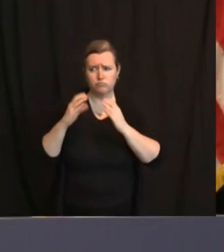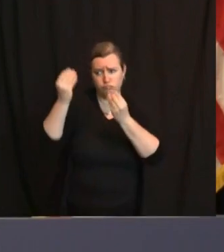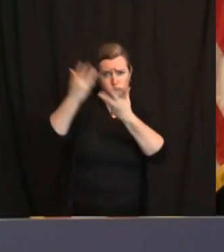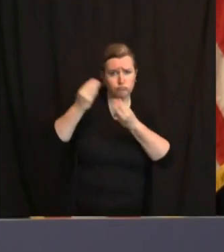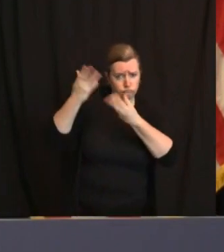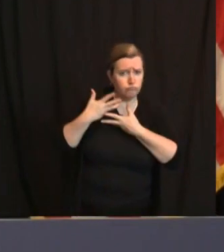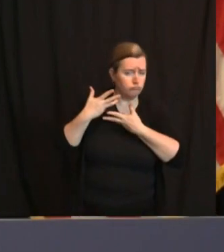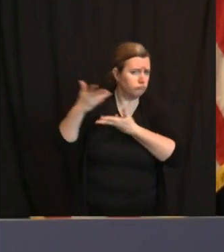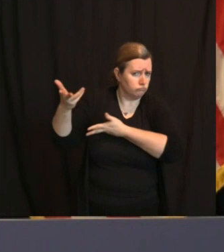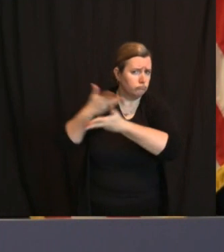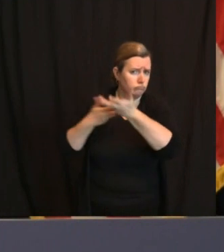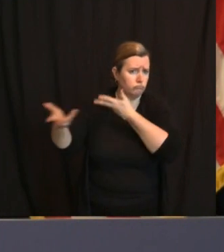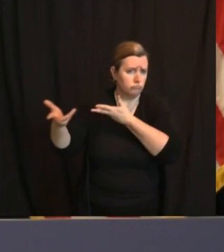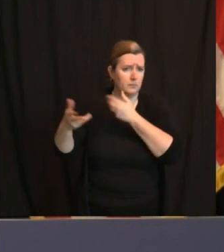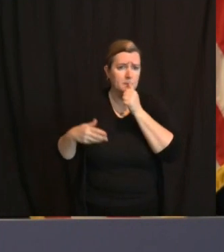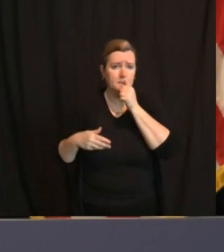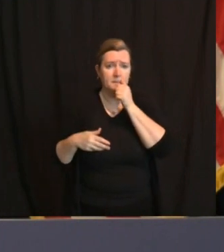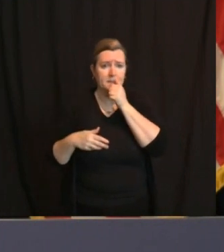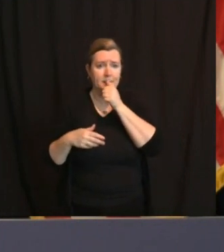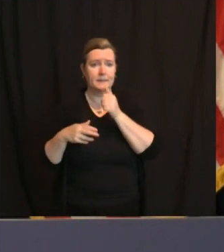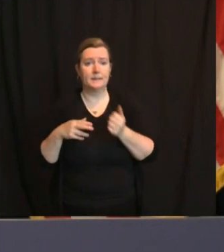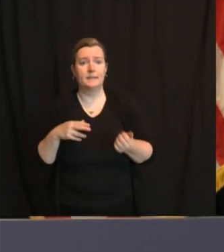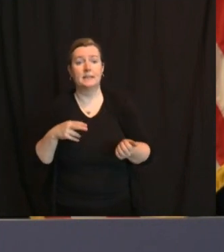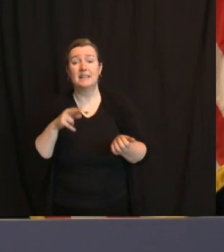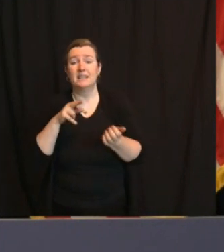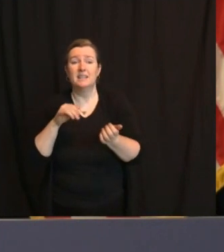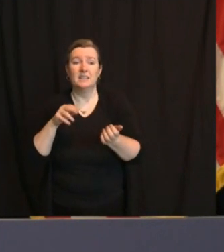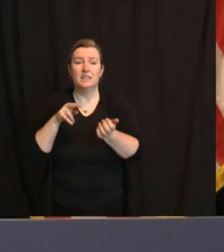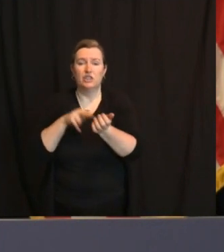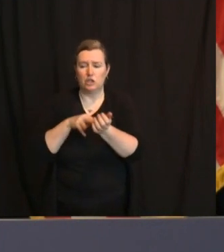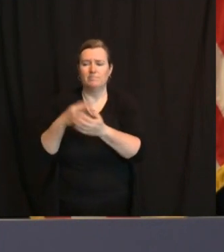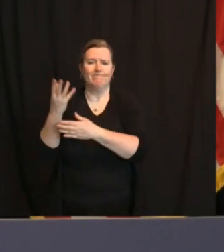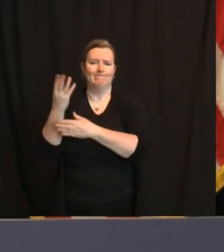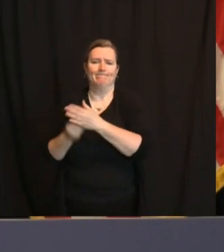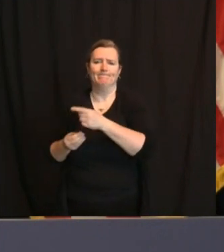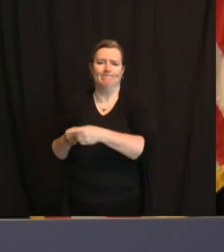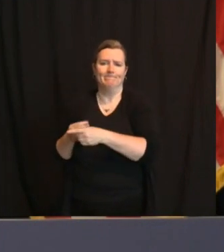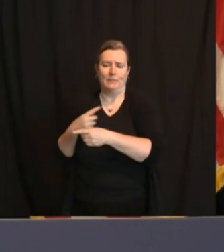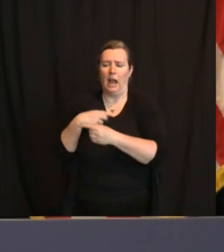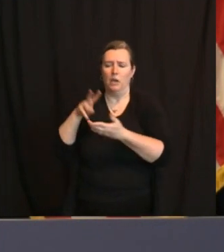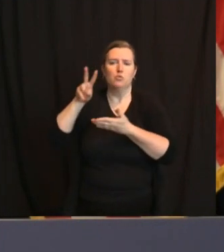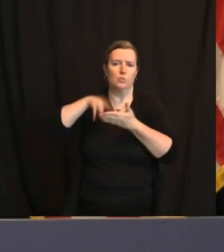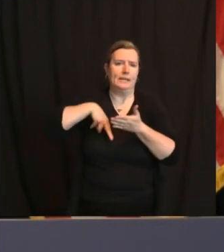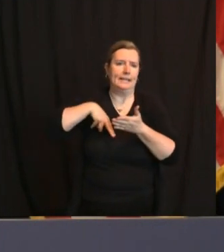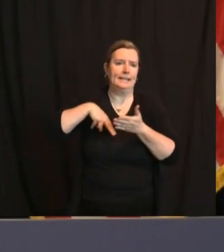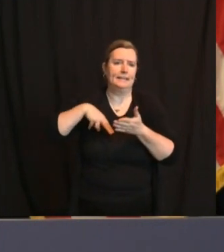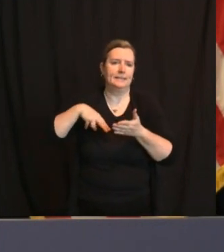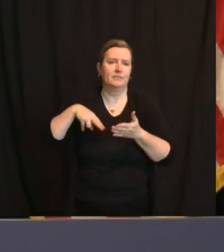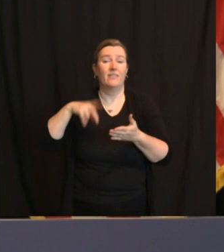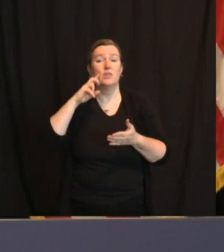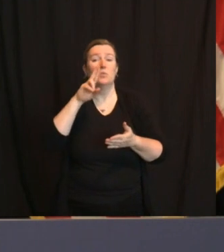of life, John, as well. Remember, we started as a nation literally